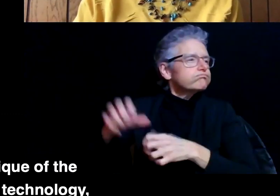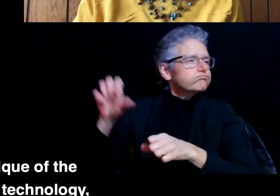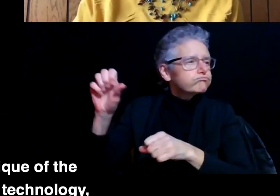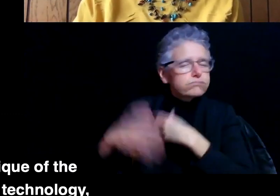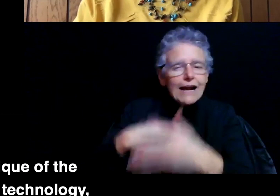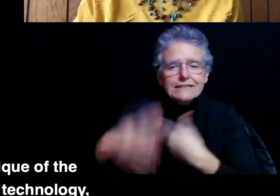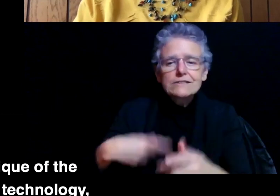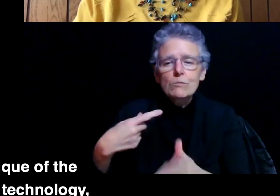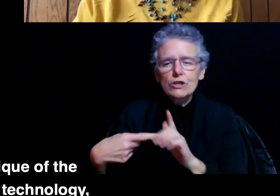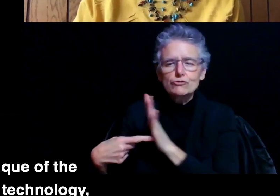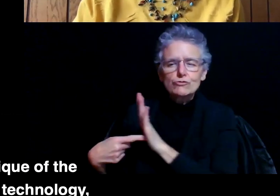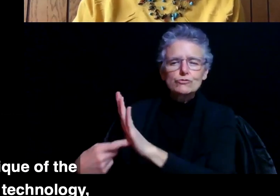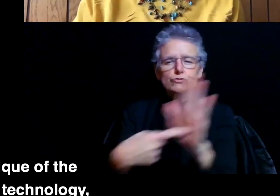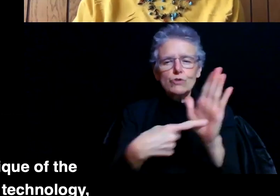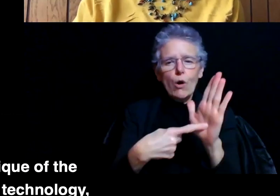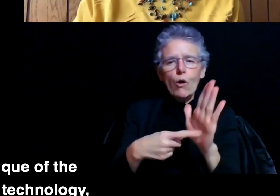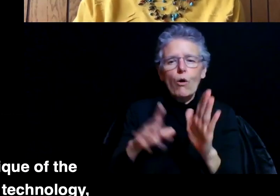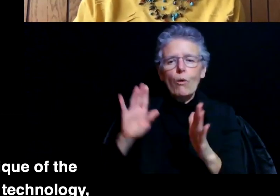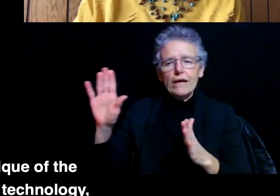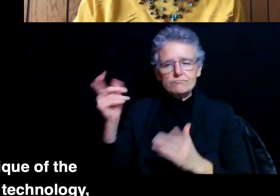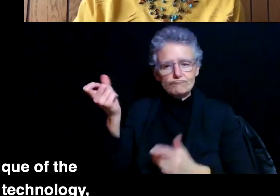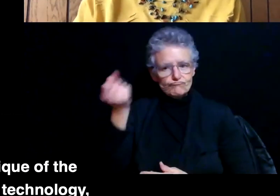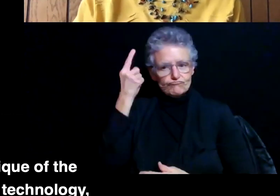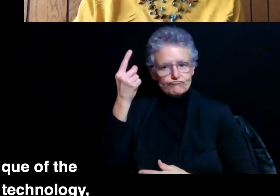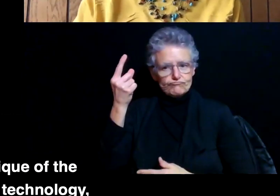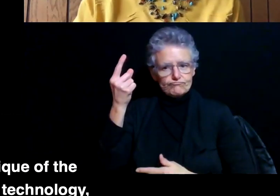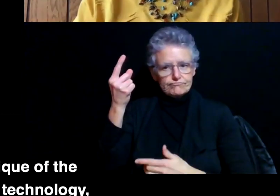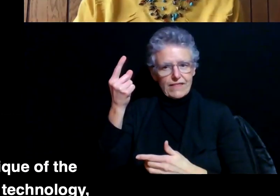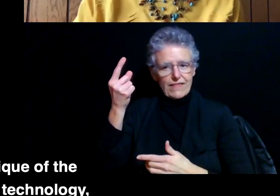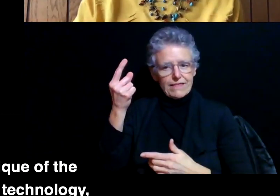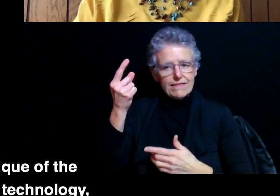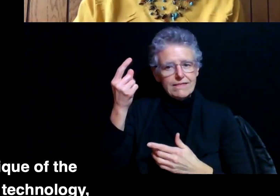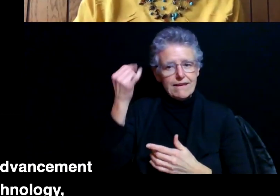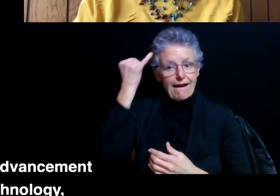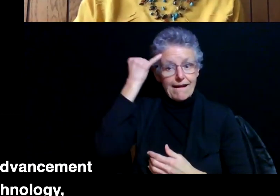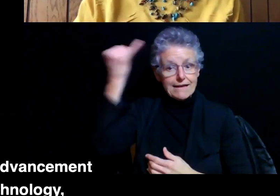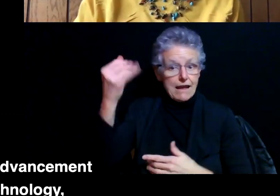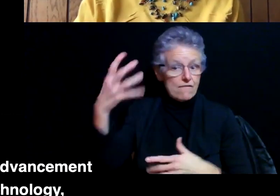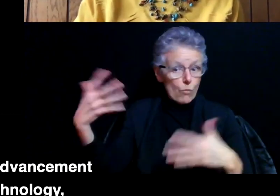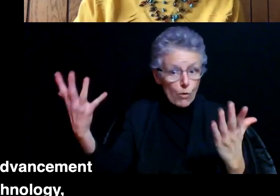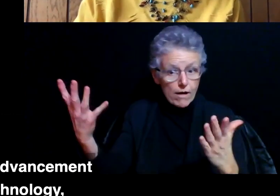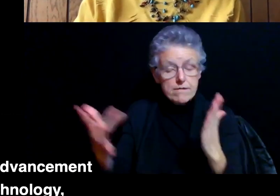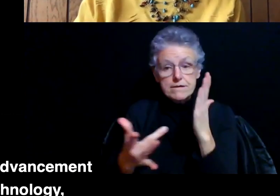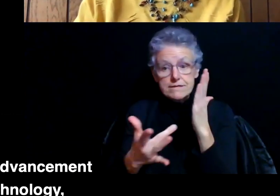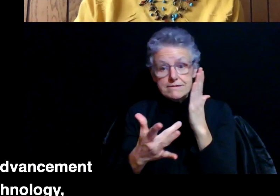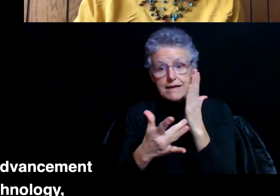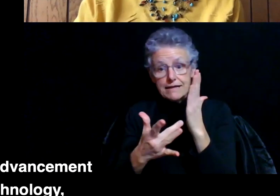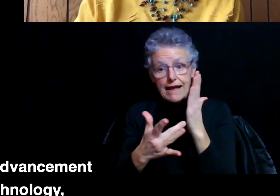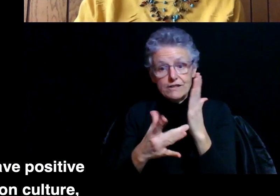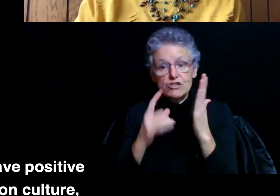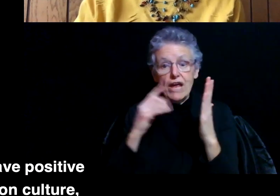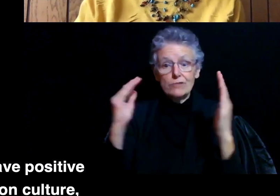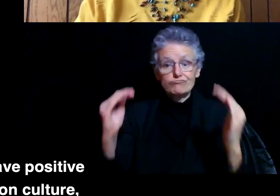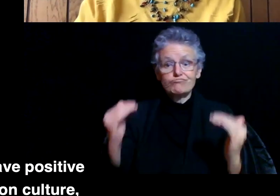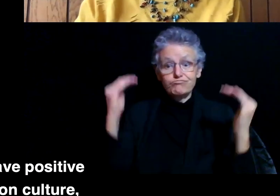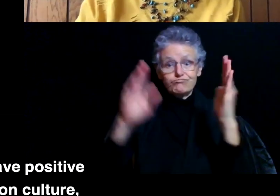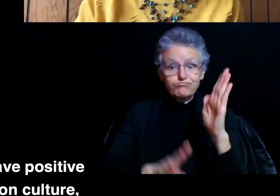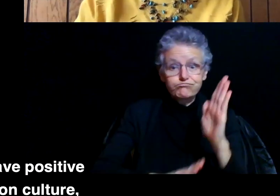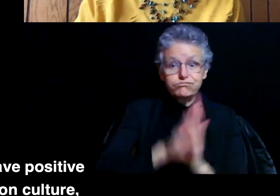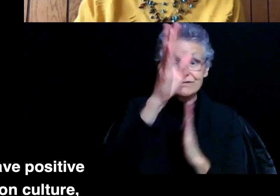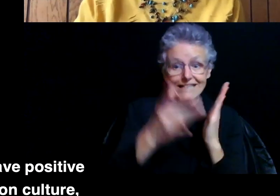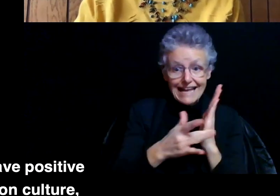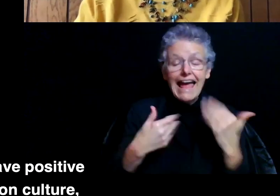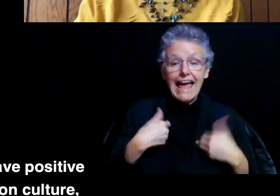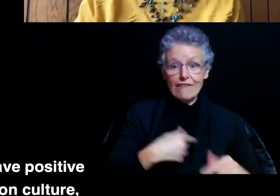highlight his critique of the idea that technology and the advancement of technology could have